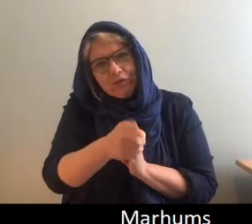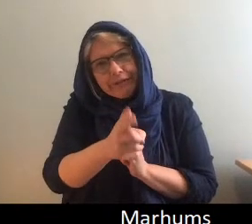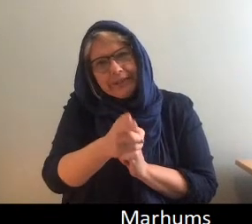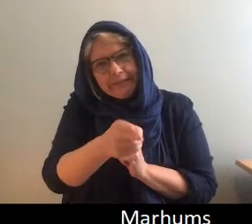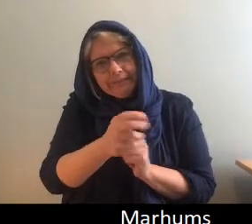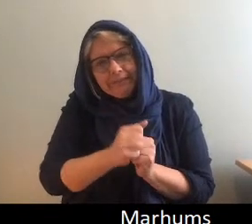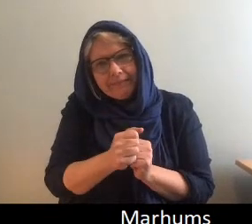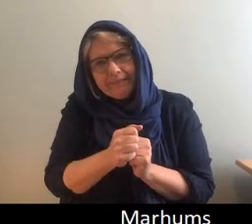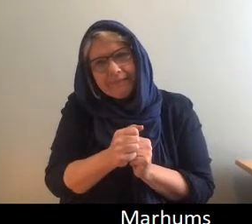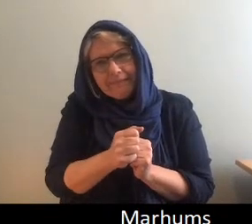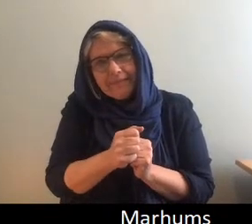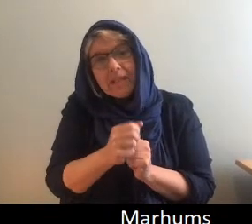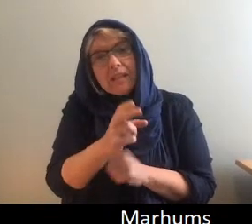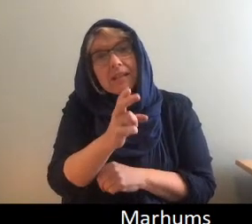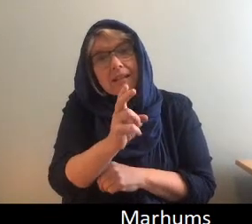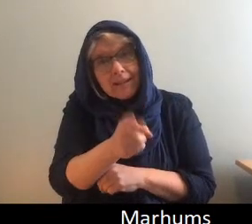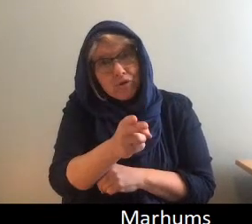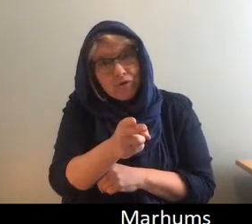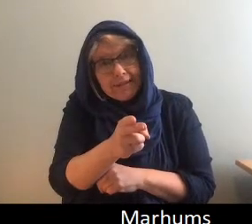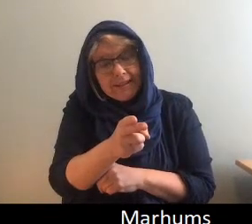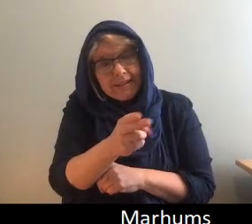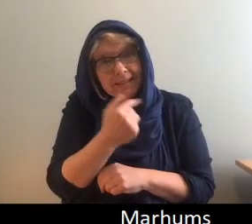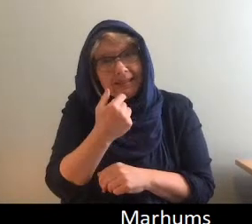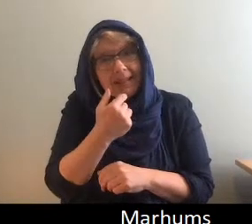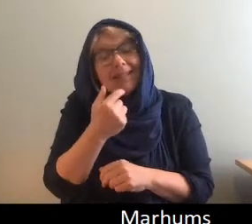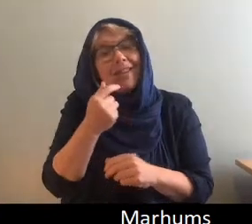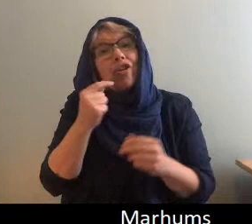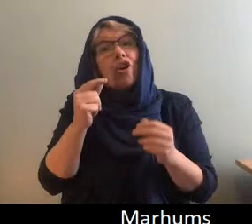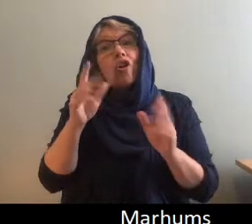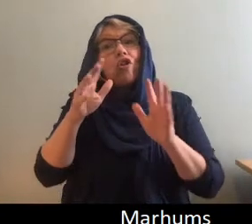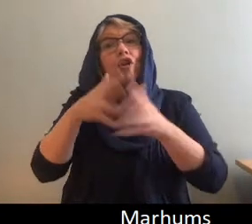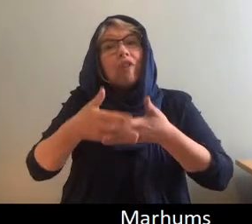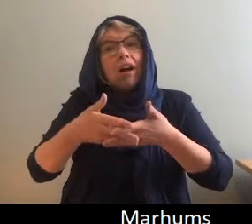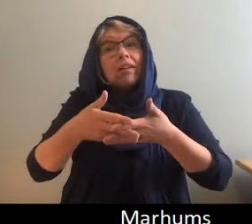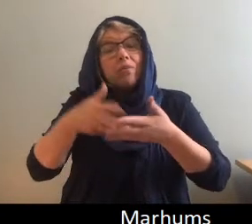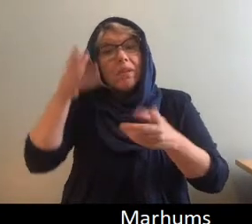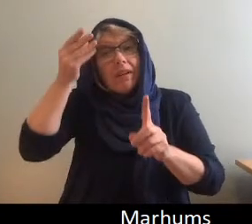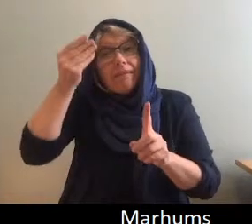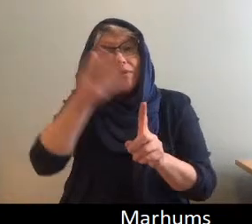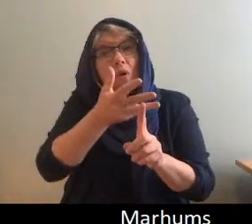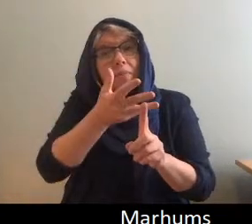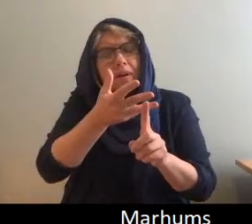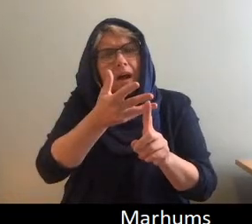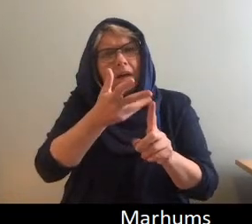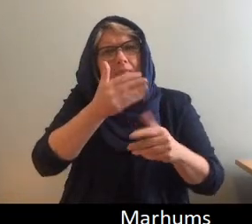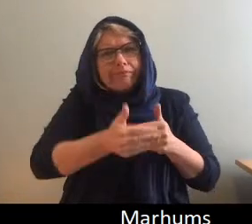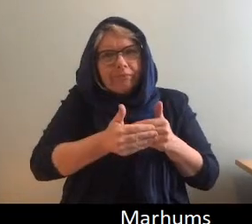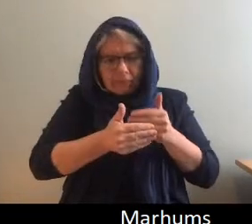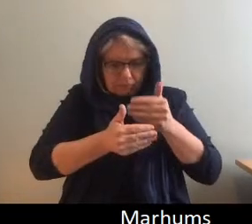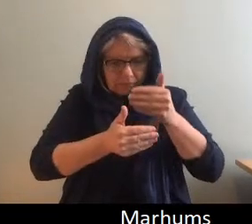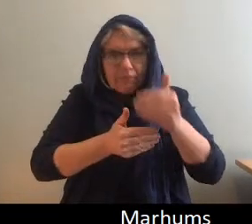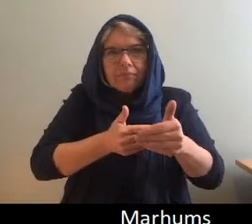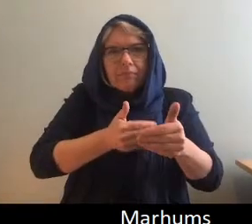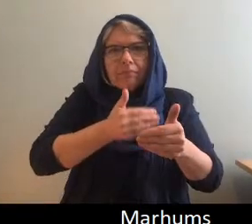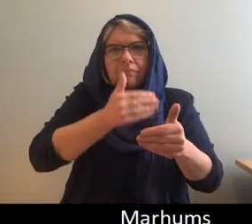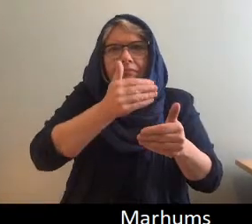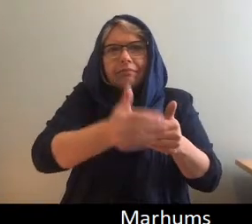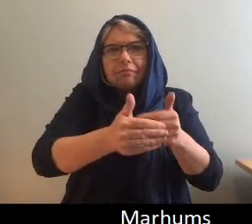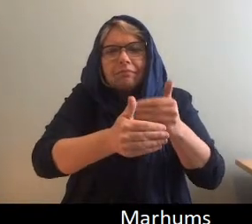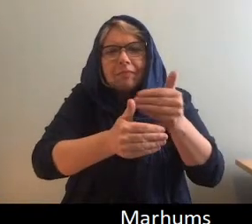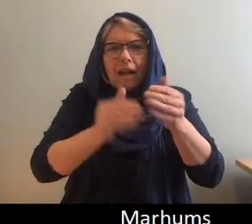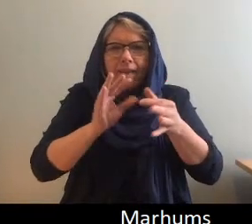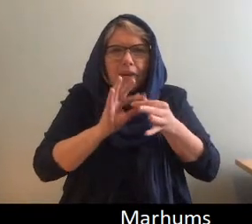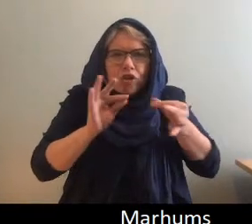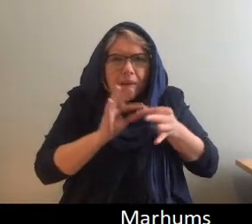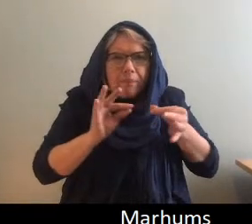was revealed step by step, verse by verse, chapter by chapter, you know, one by one, things came down. And then the Quran in this chapter,